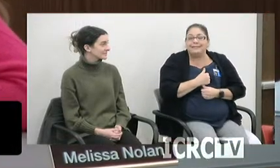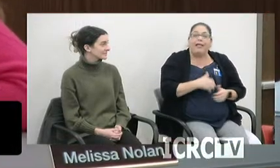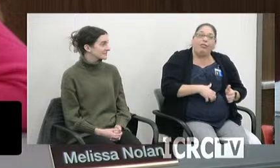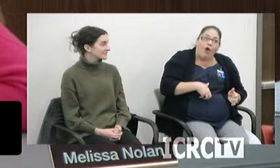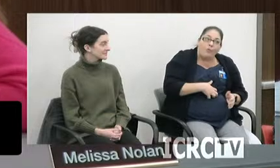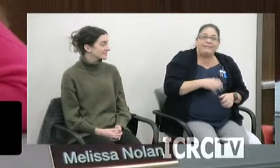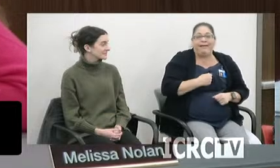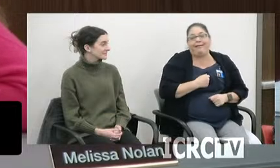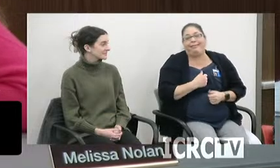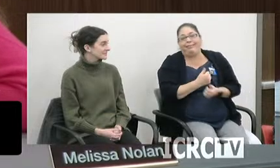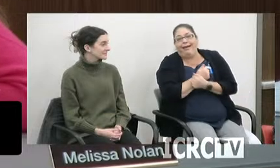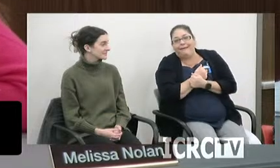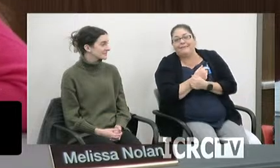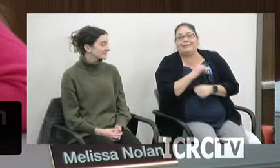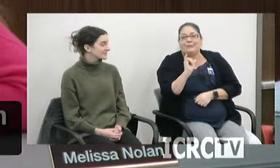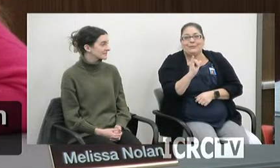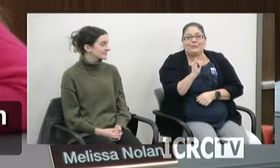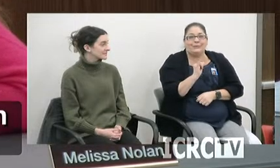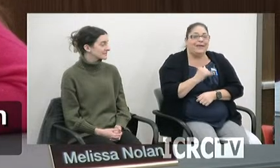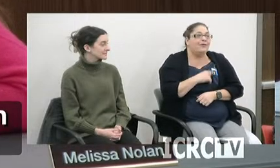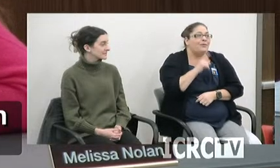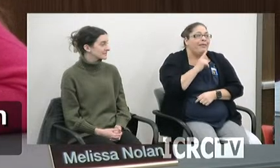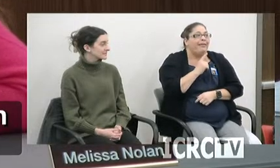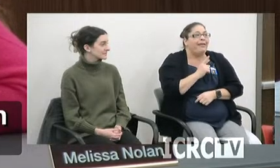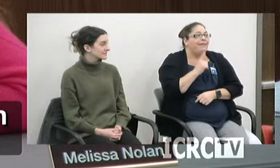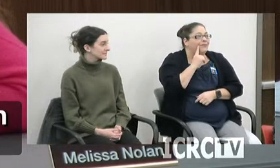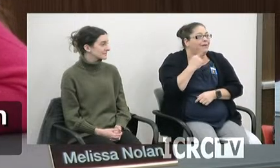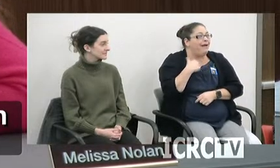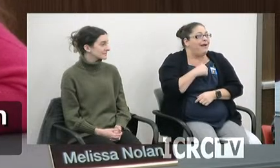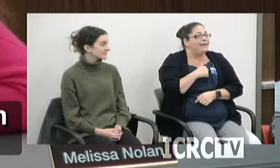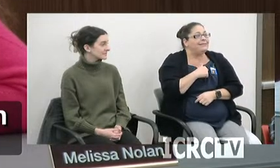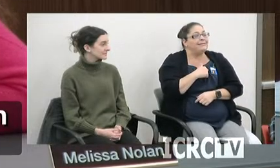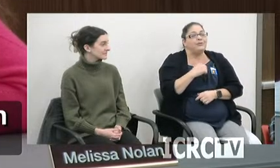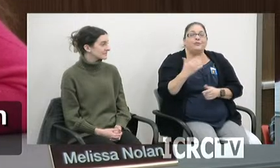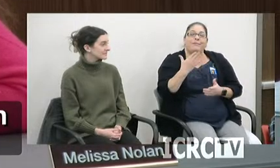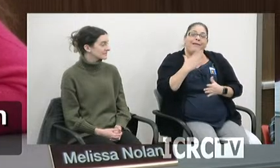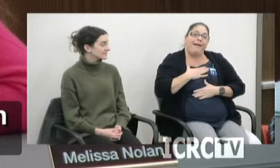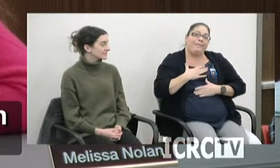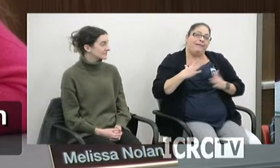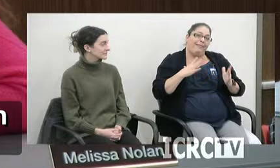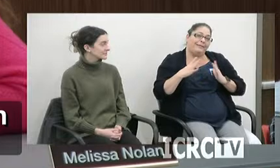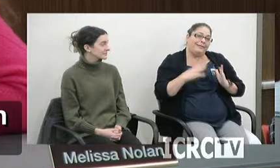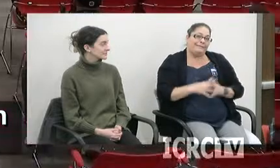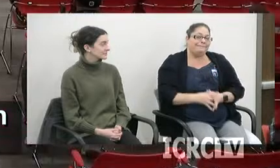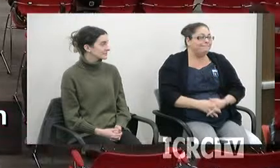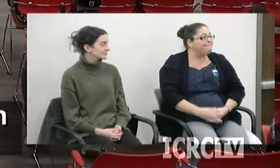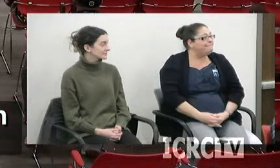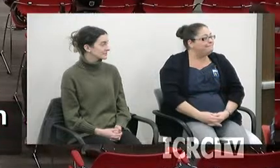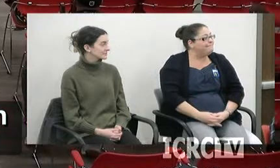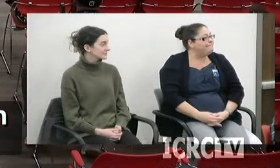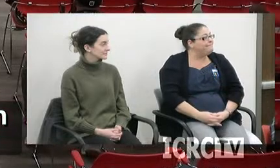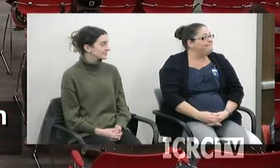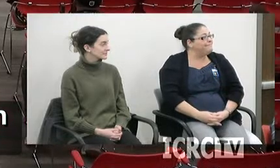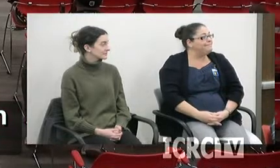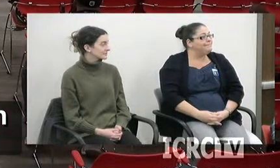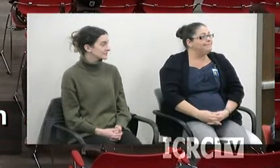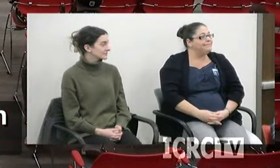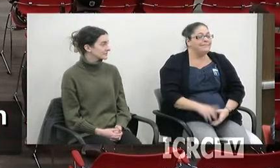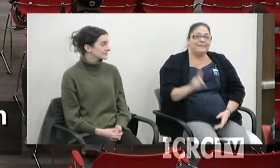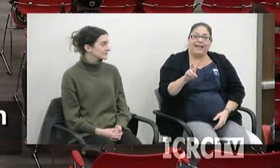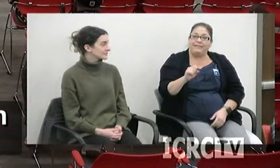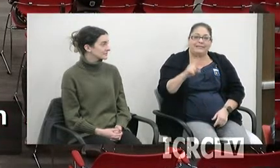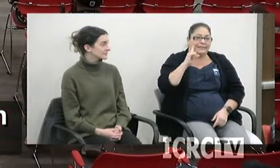and loves. And good luck and happy golfing. Thank you. Hit them straight.